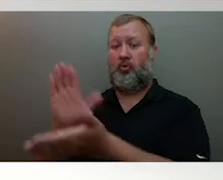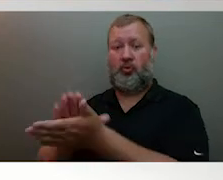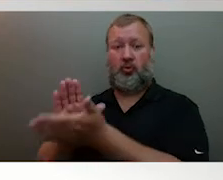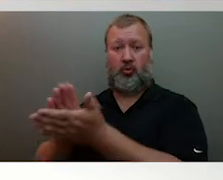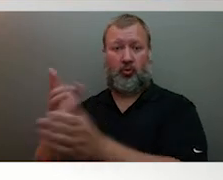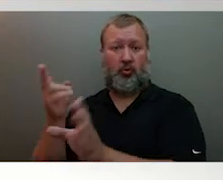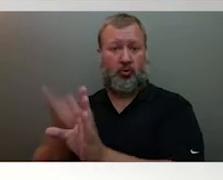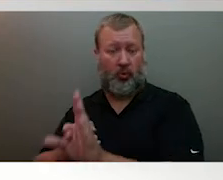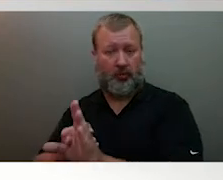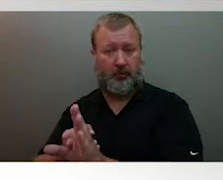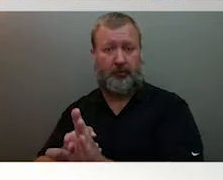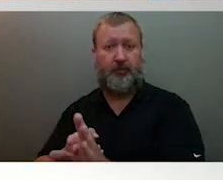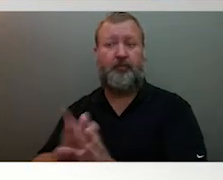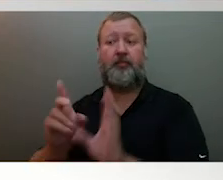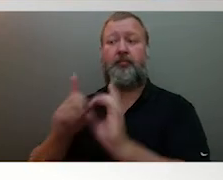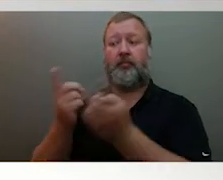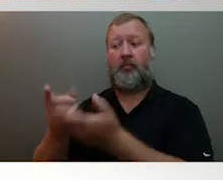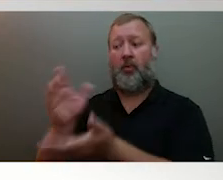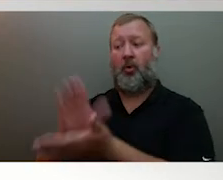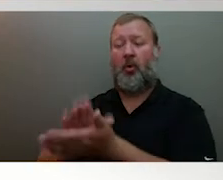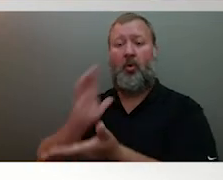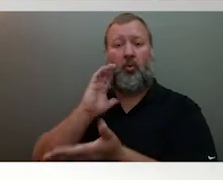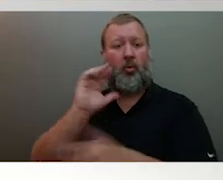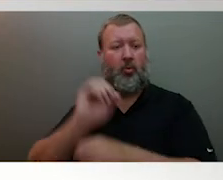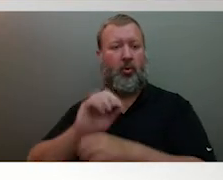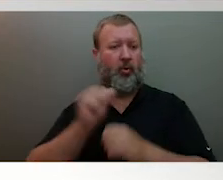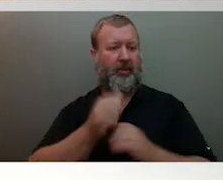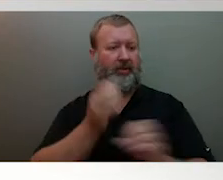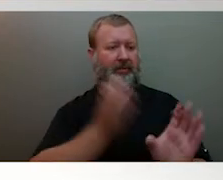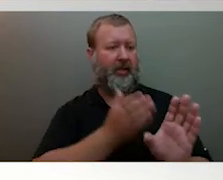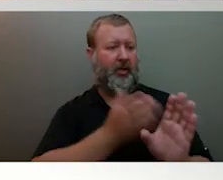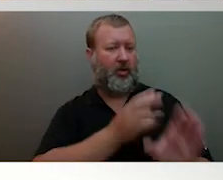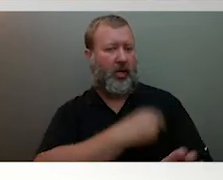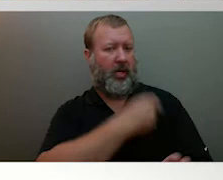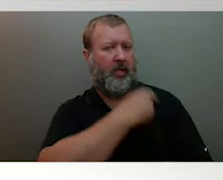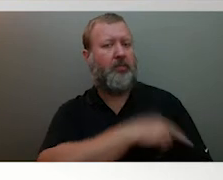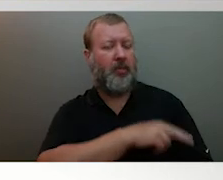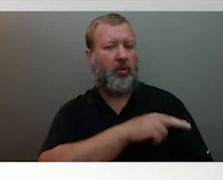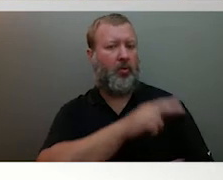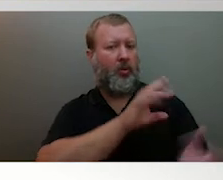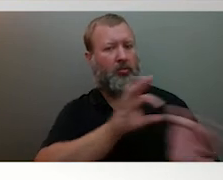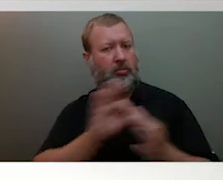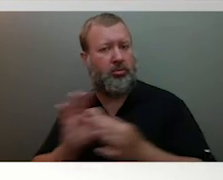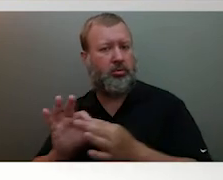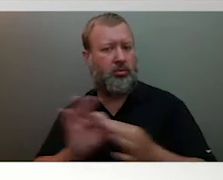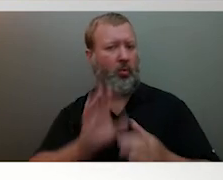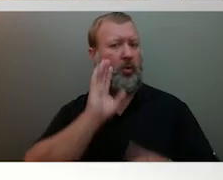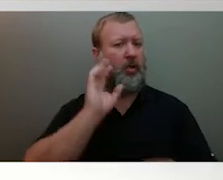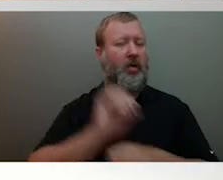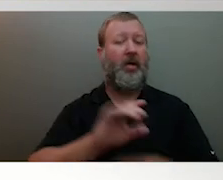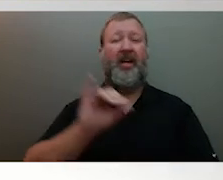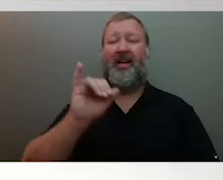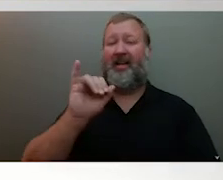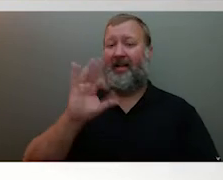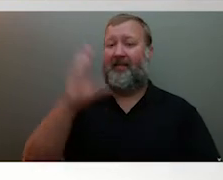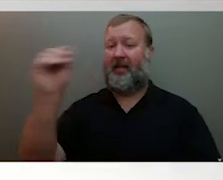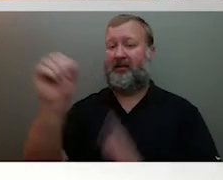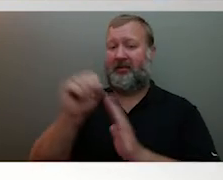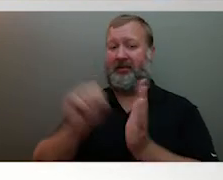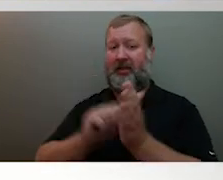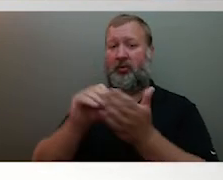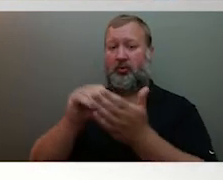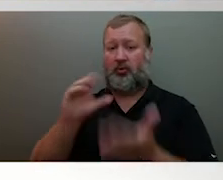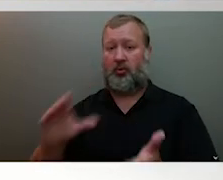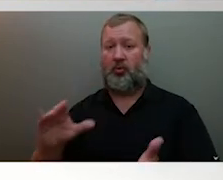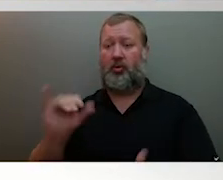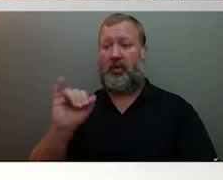district may work with the psychiatric facility to assist with school enrollment of the student. However, if an out-of-state student has been placed